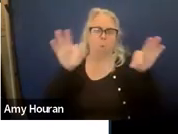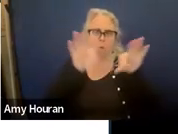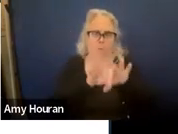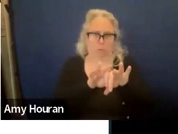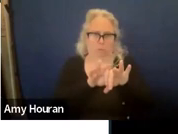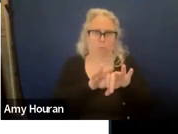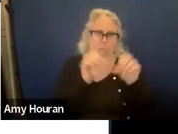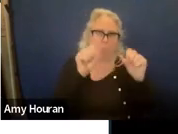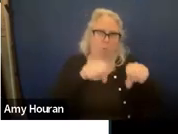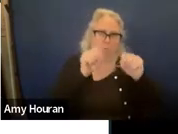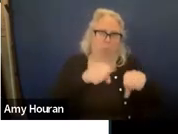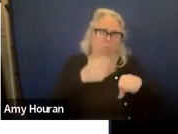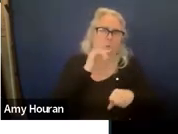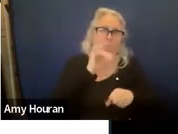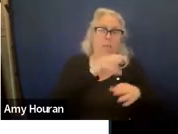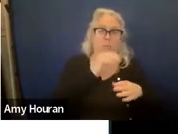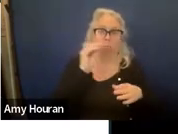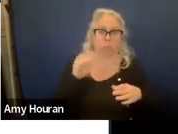student.